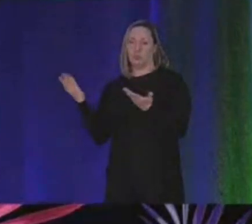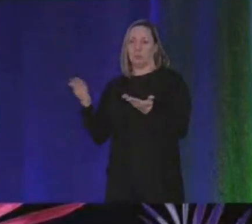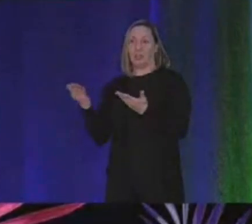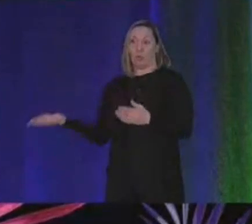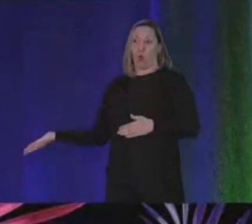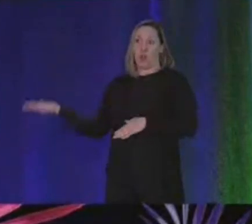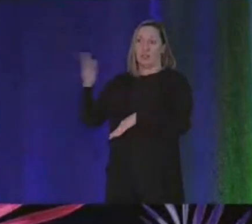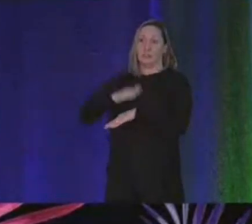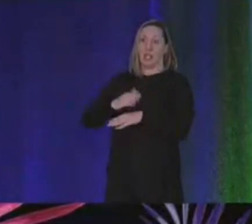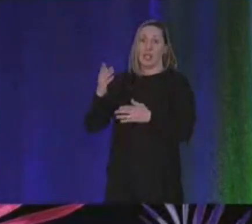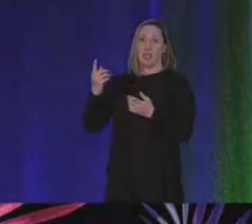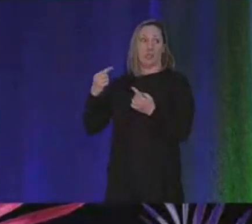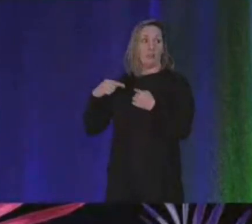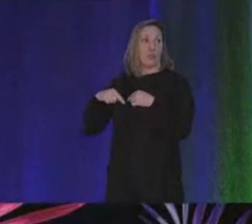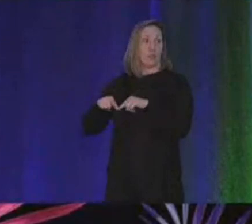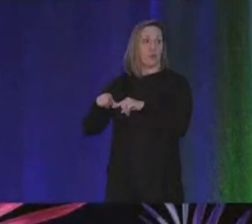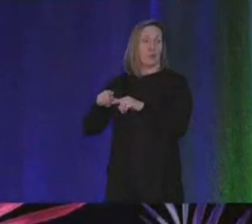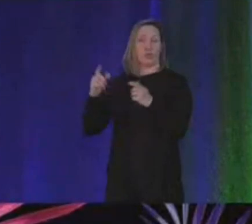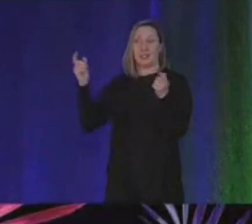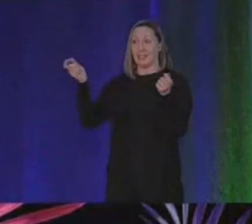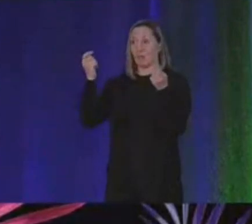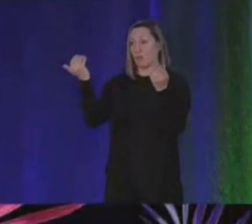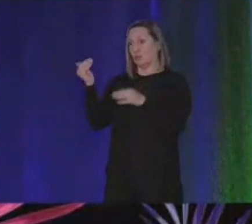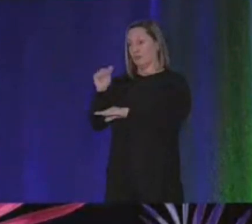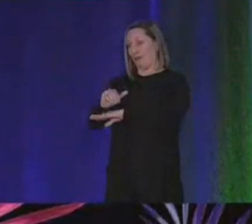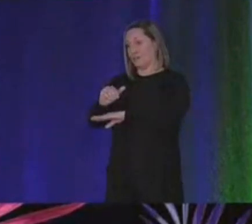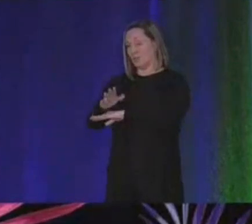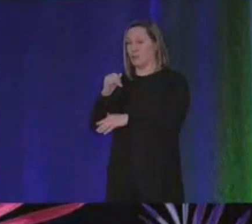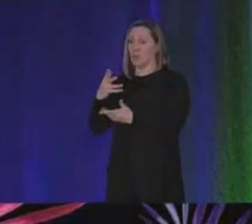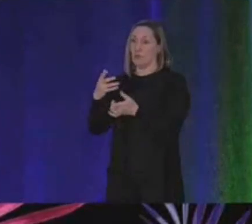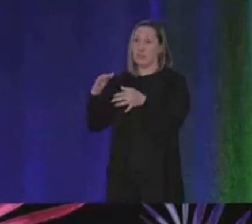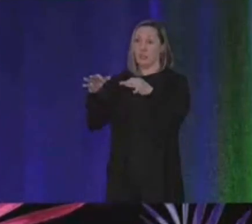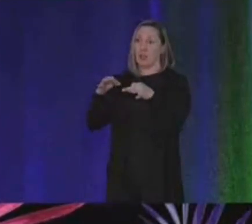and even through the celebration. So if you want to talk about design